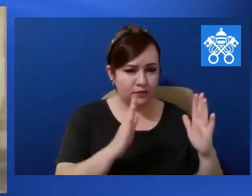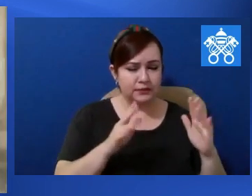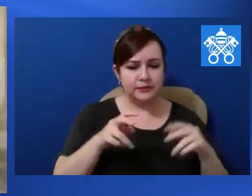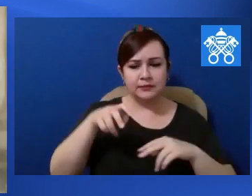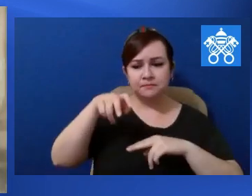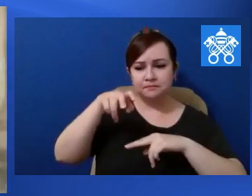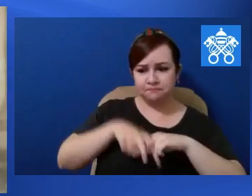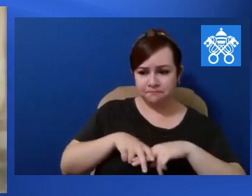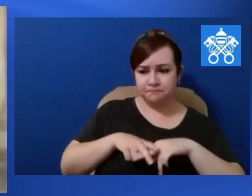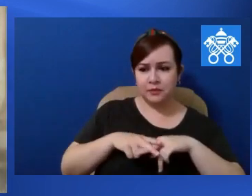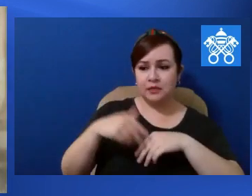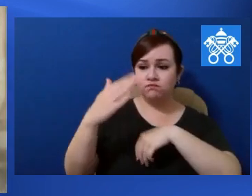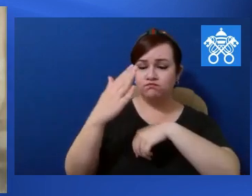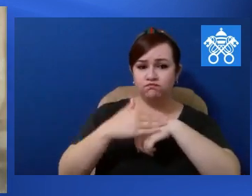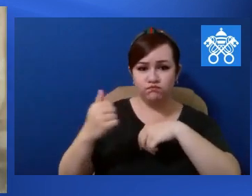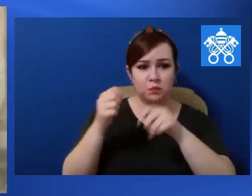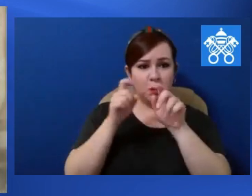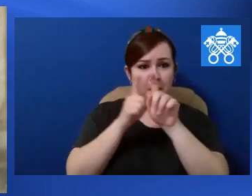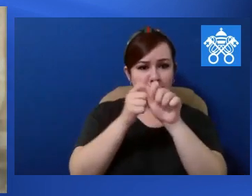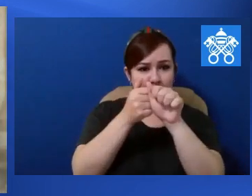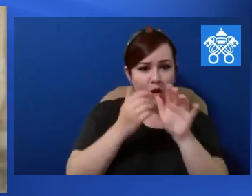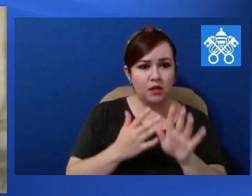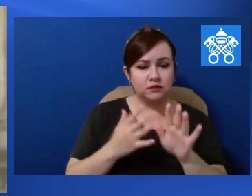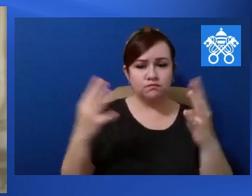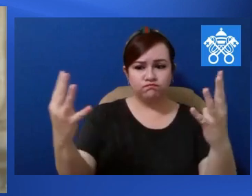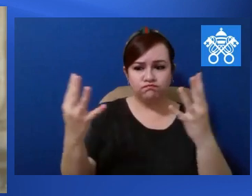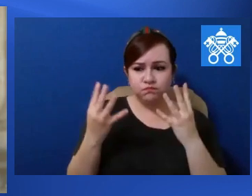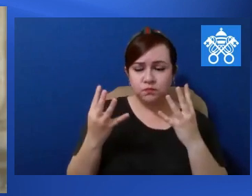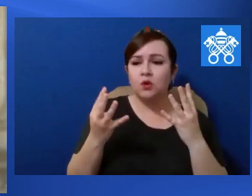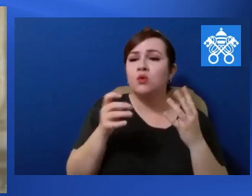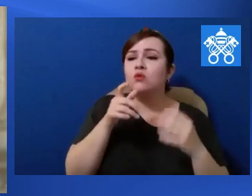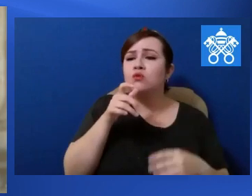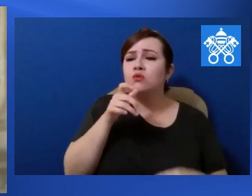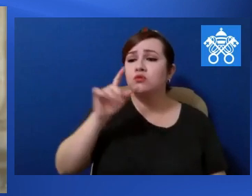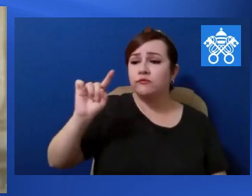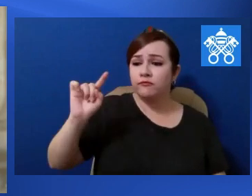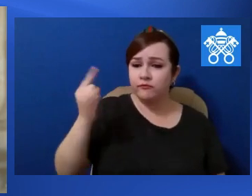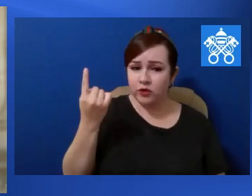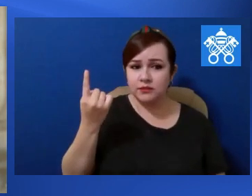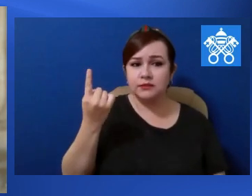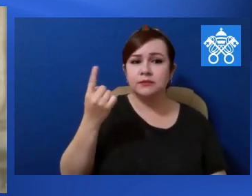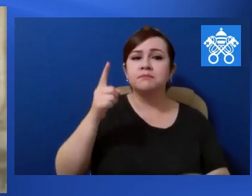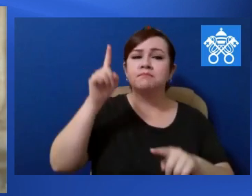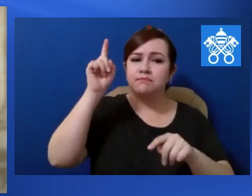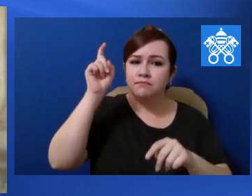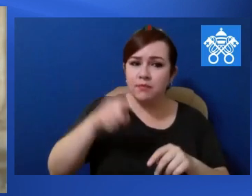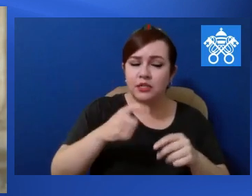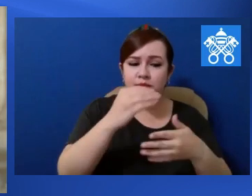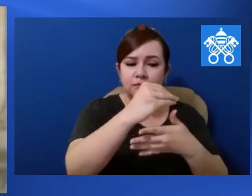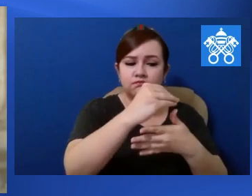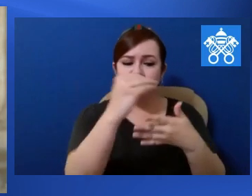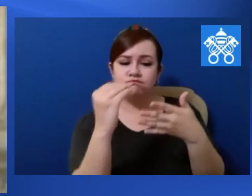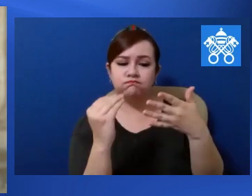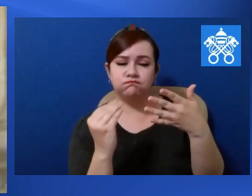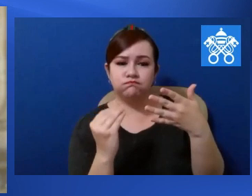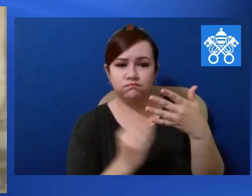sat down, called the 12, and said to them, "Whoever wants to be first must be